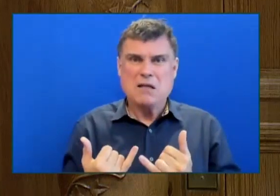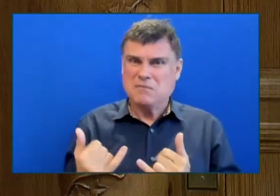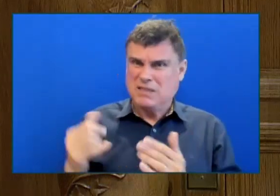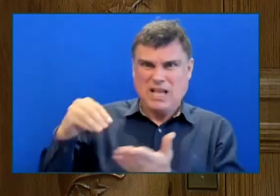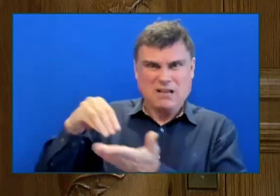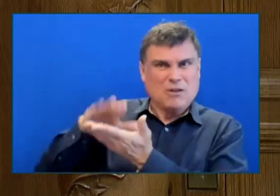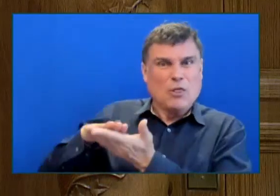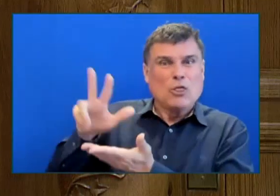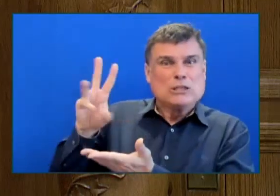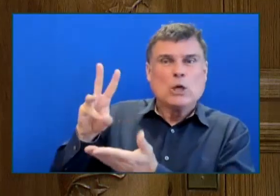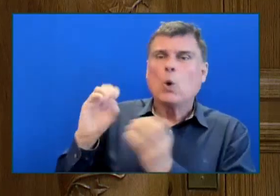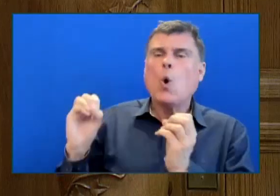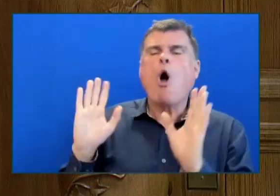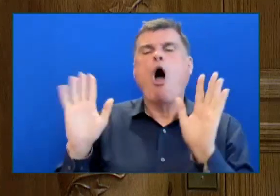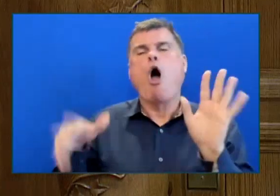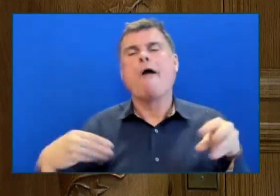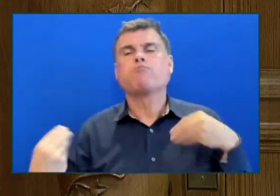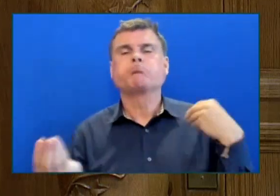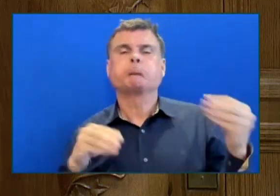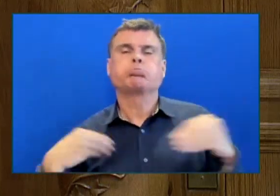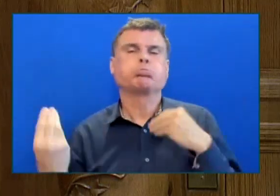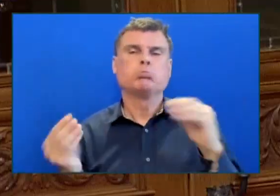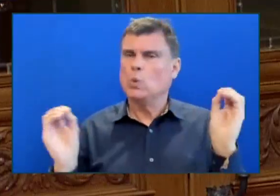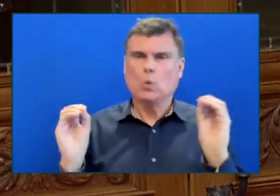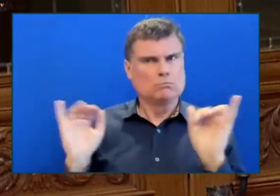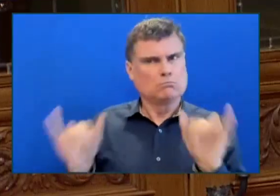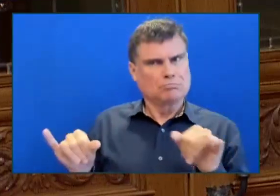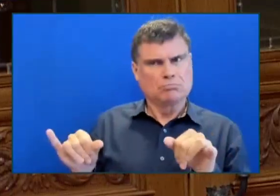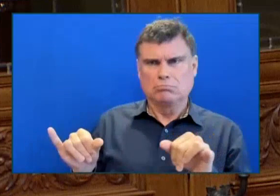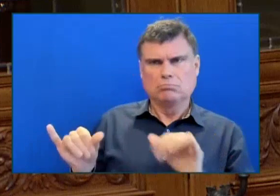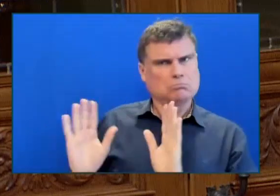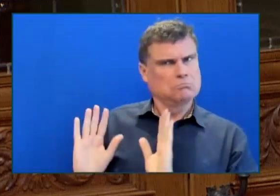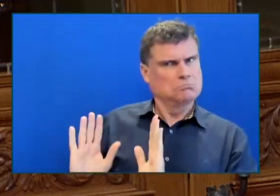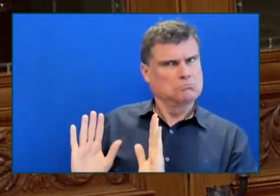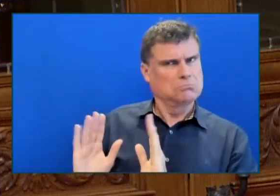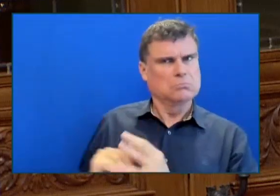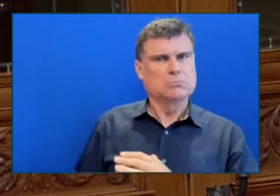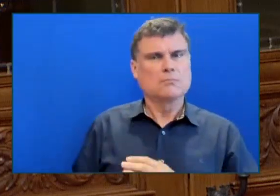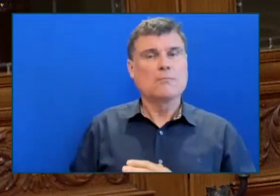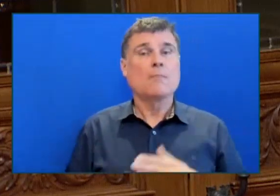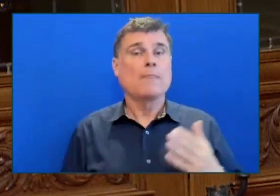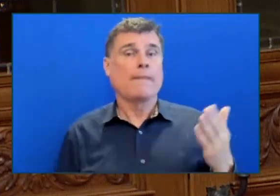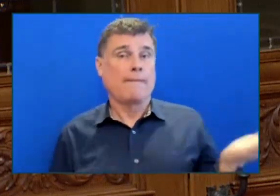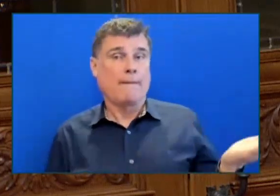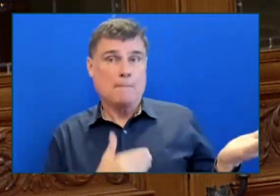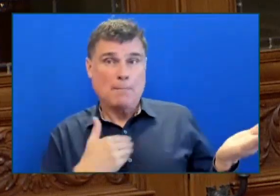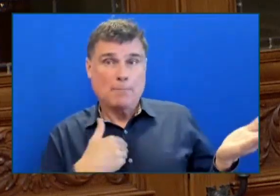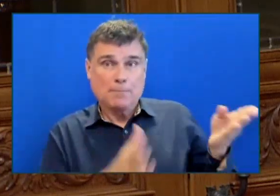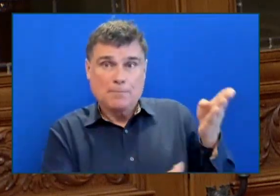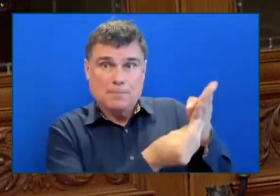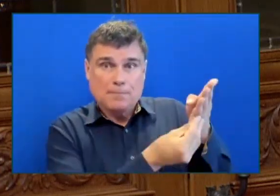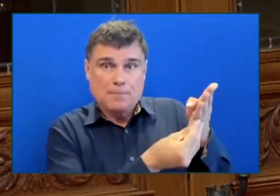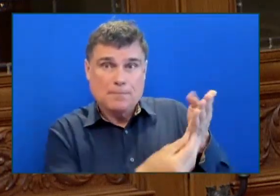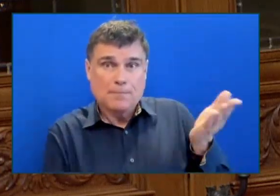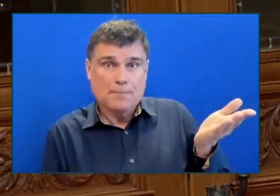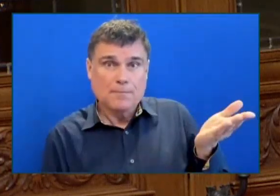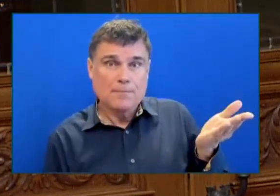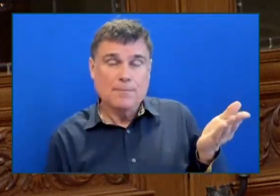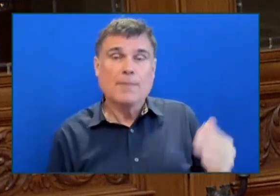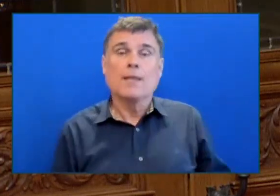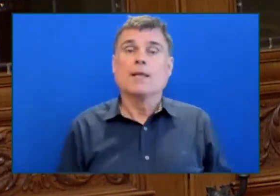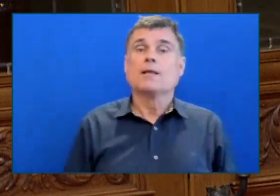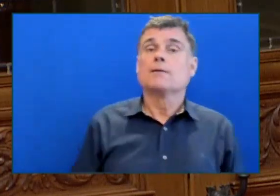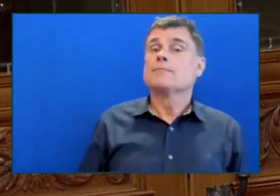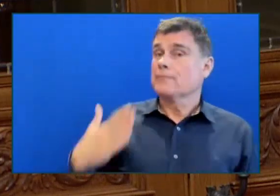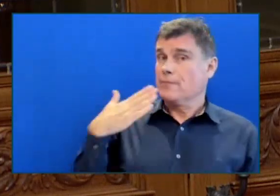Member for Nichaco Lake, supplemental. Thank you, Mr. Speaker, and I thank the Minister for that answer. The engagement that he